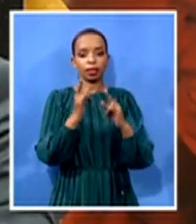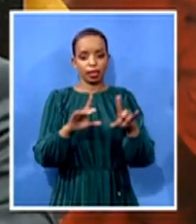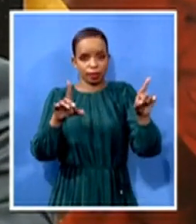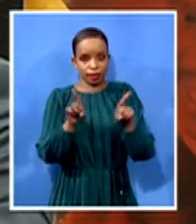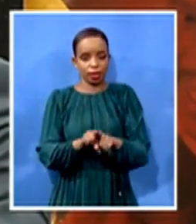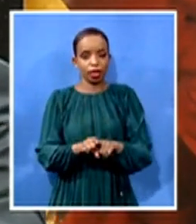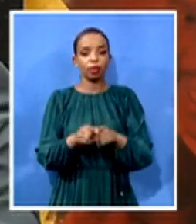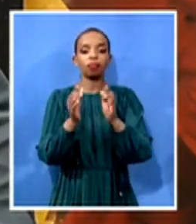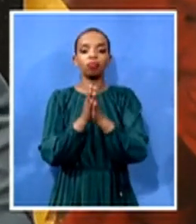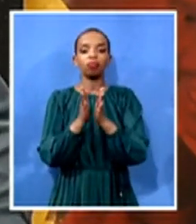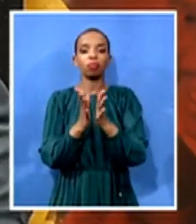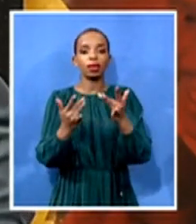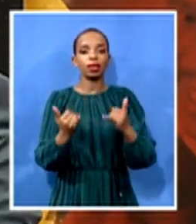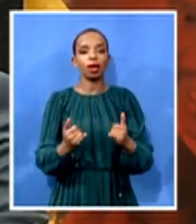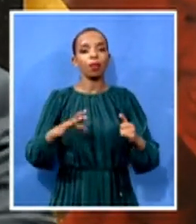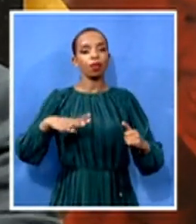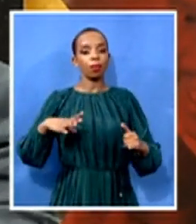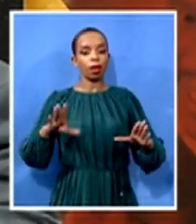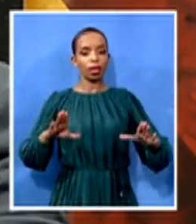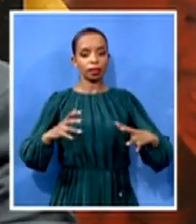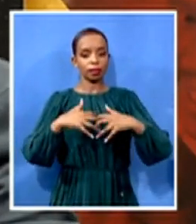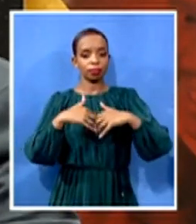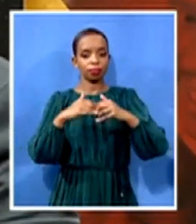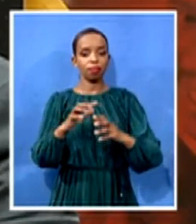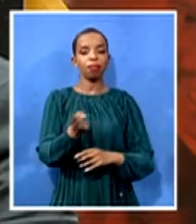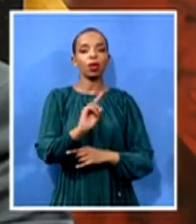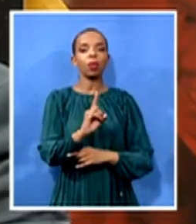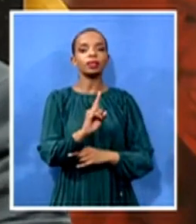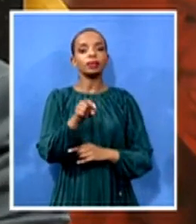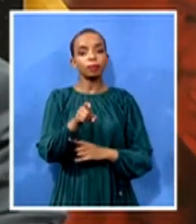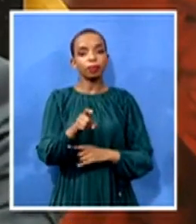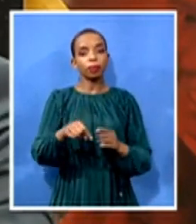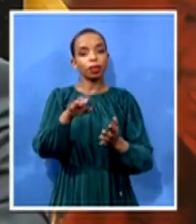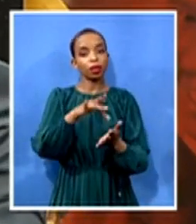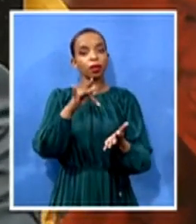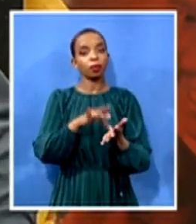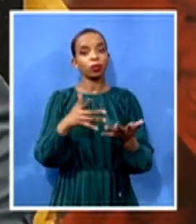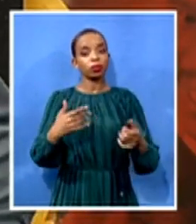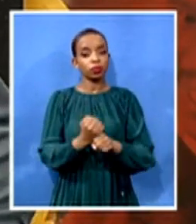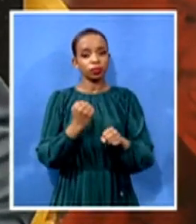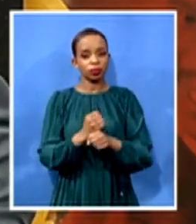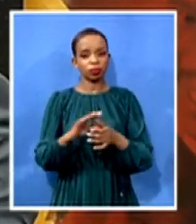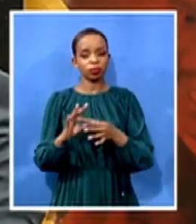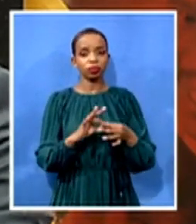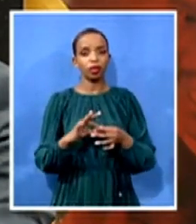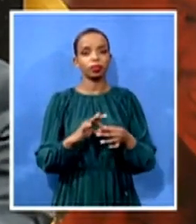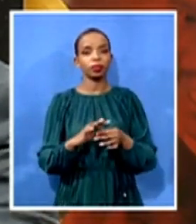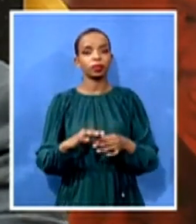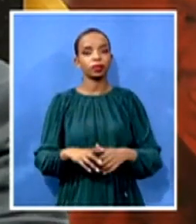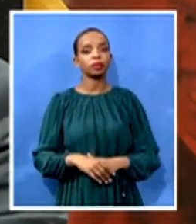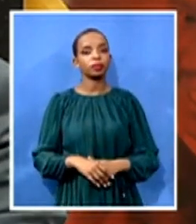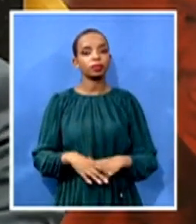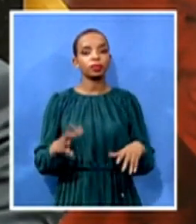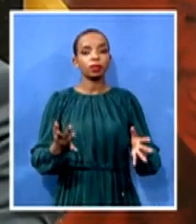create sovereign wealth funds to boost public fiscus. To date, the provincial government has